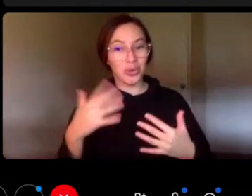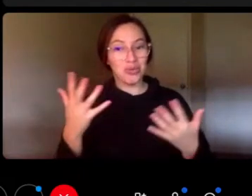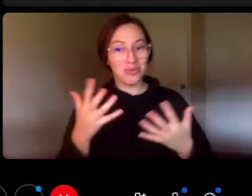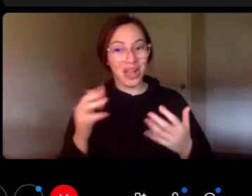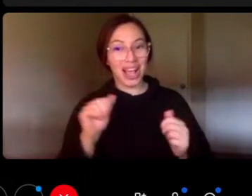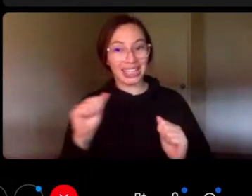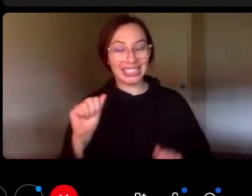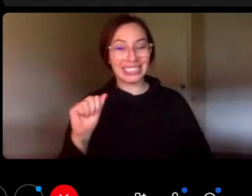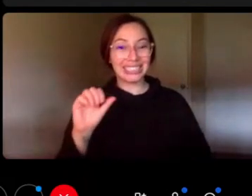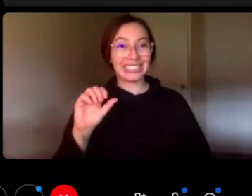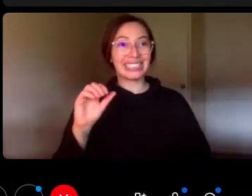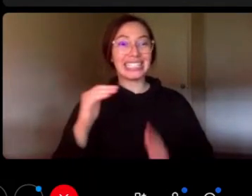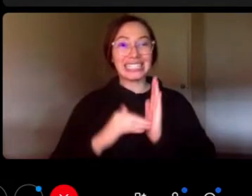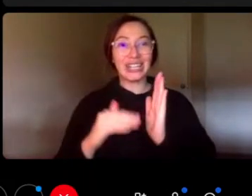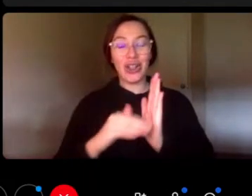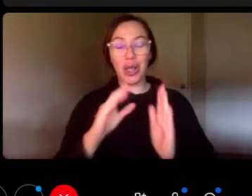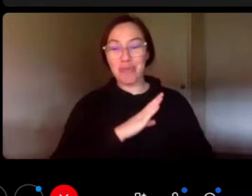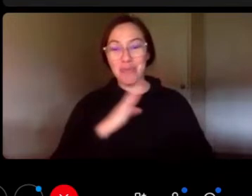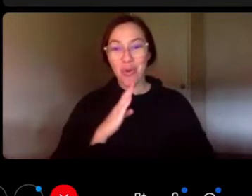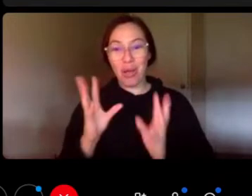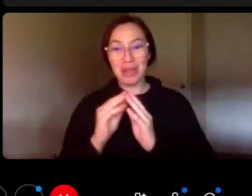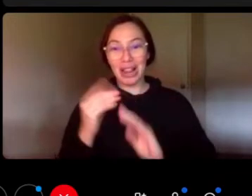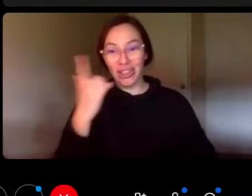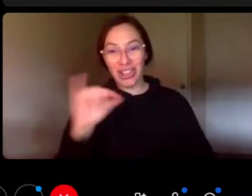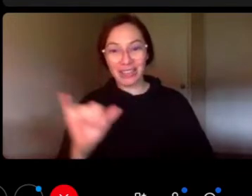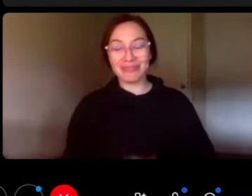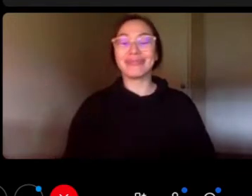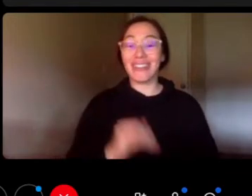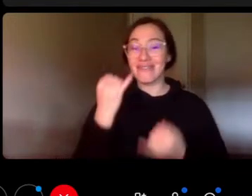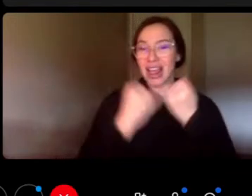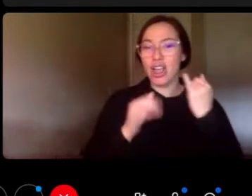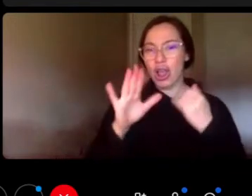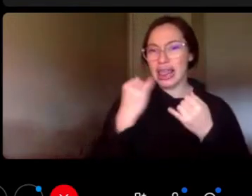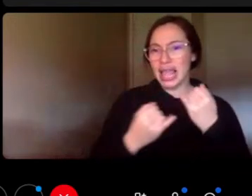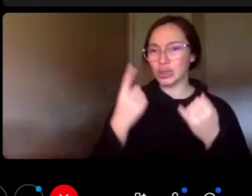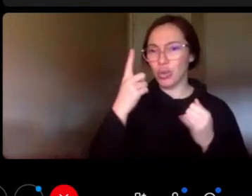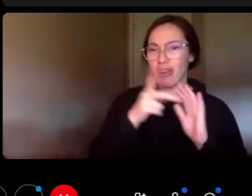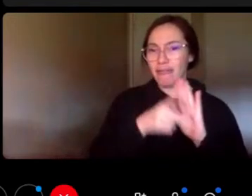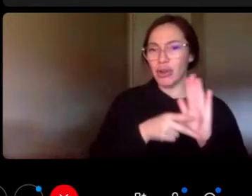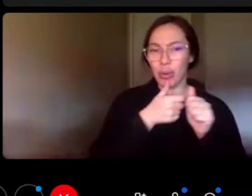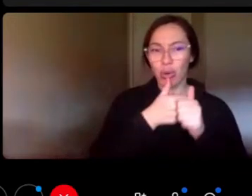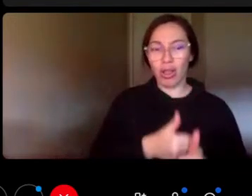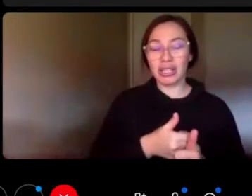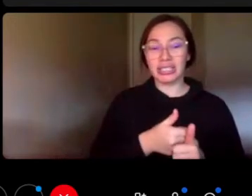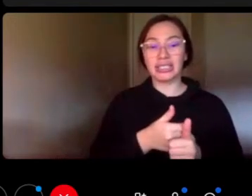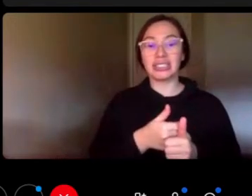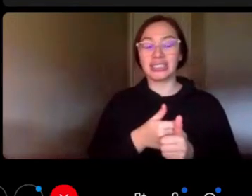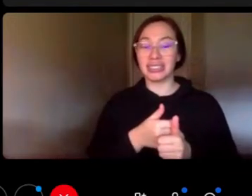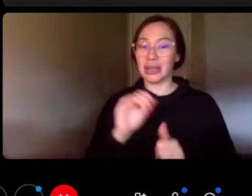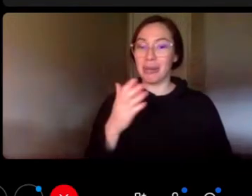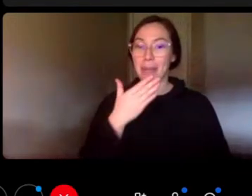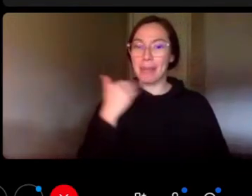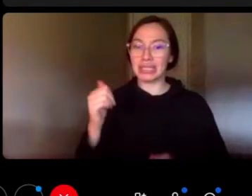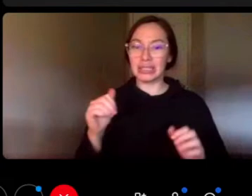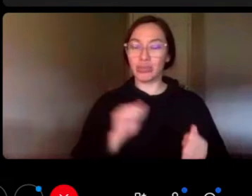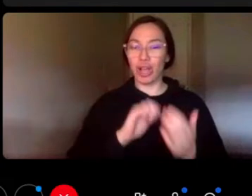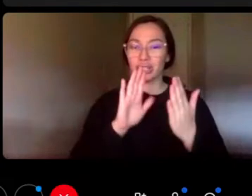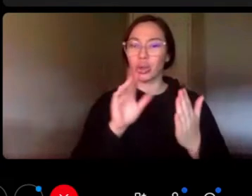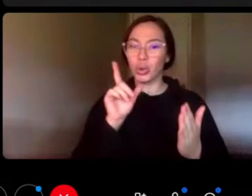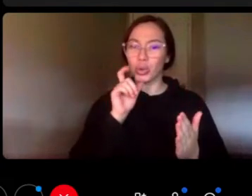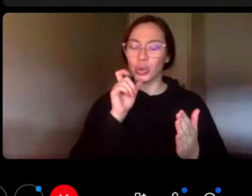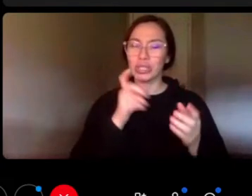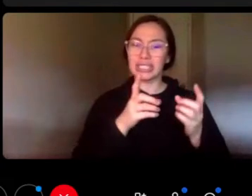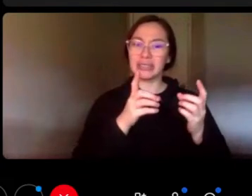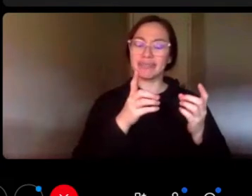like. And then finally, the last one of your protocols falls under best practice around, you know, who's the